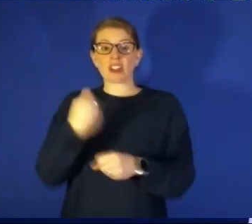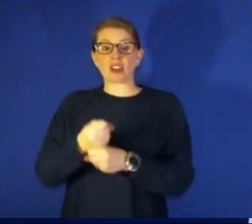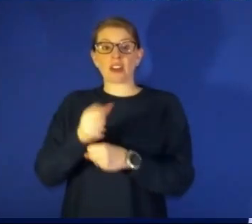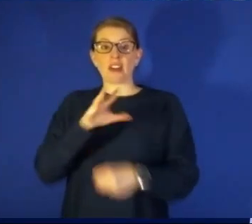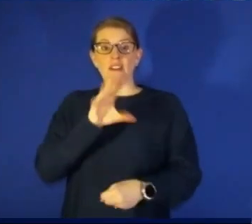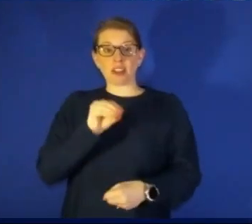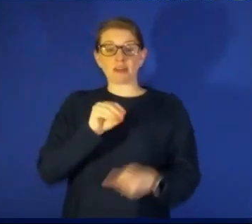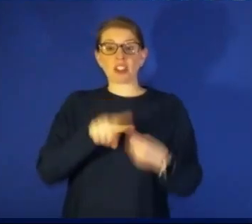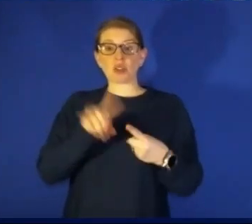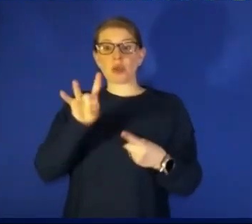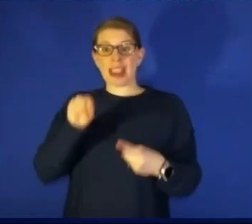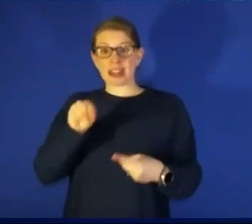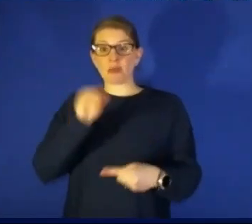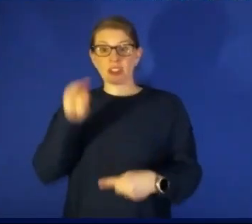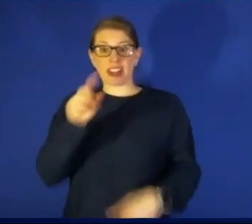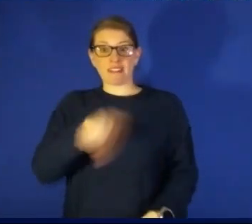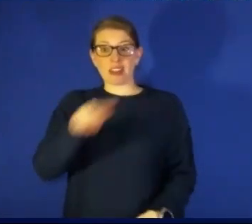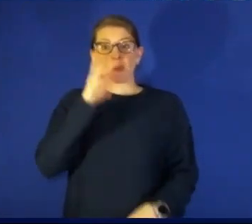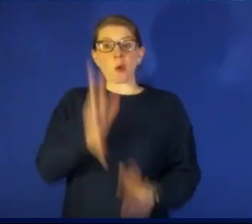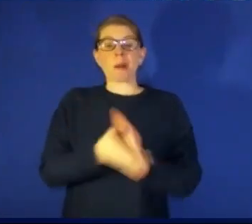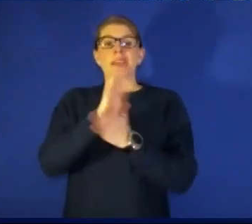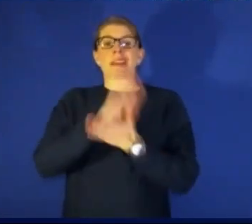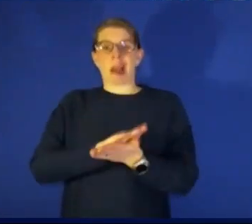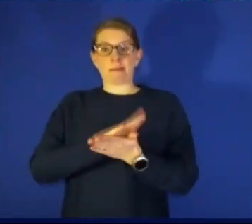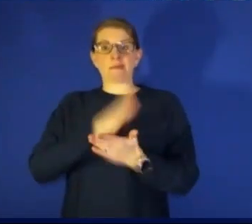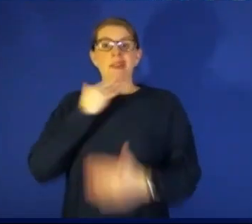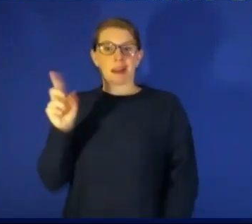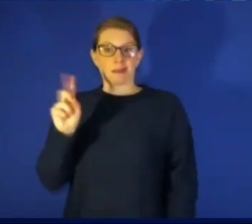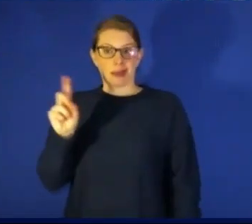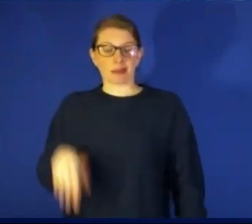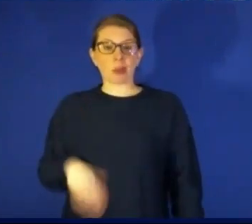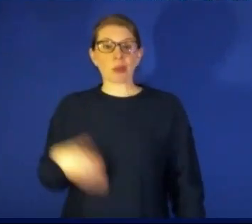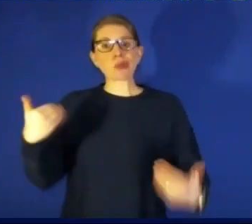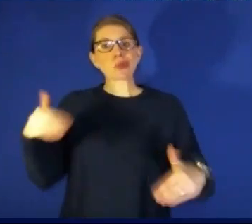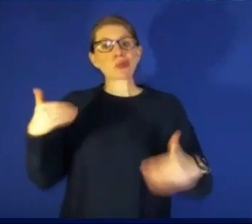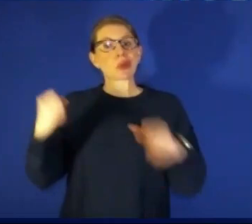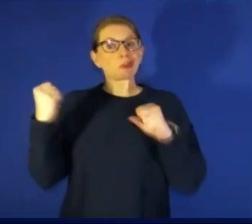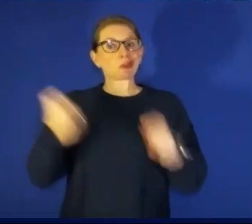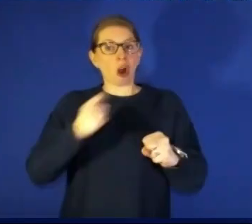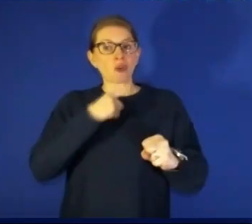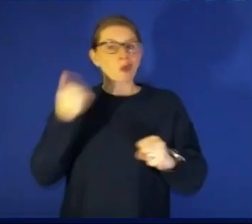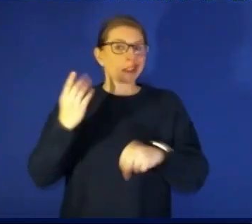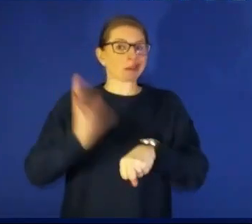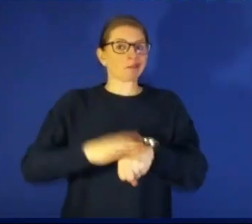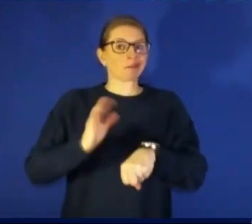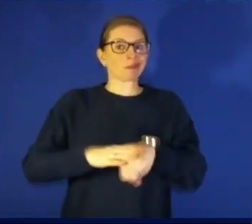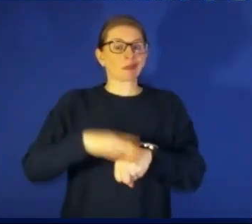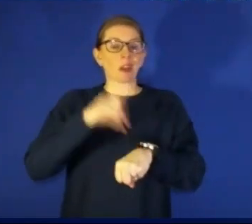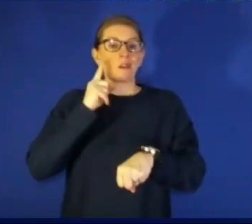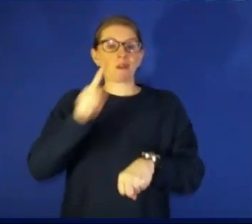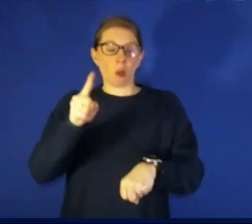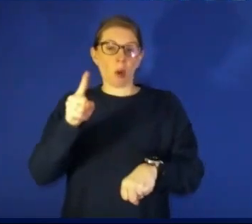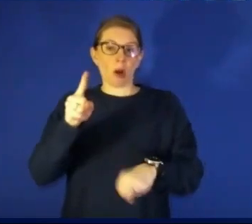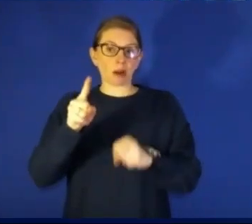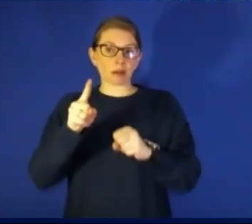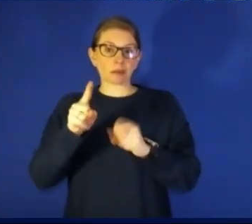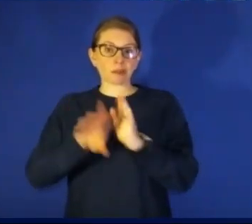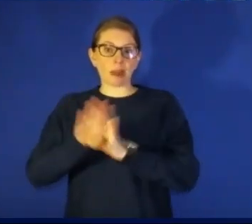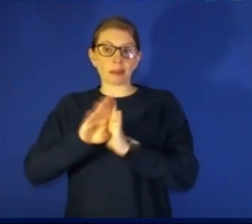become diabetic. So it's a very, very strong risk factor for acquiring type 2